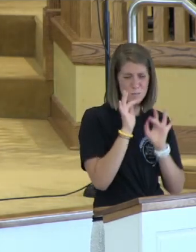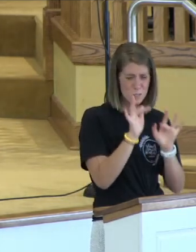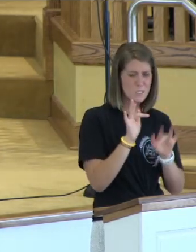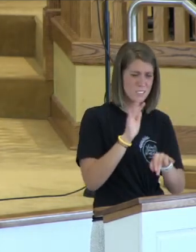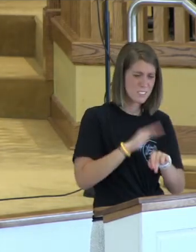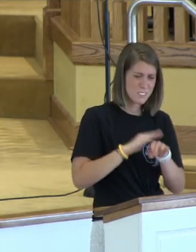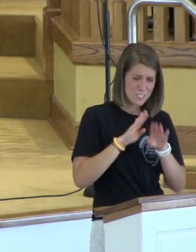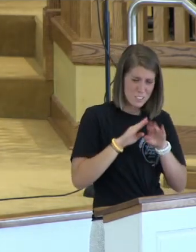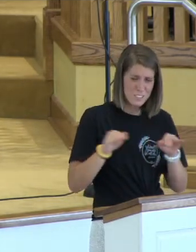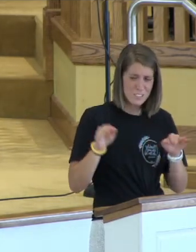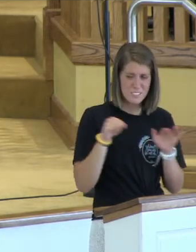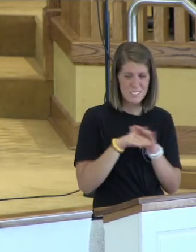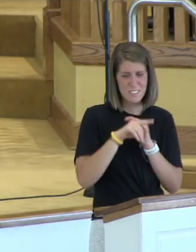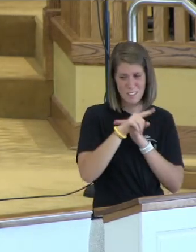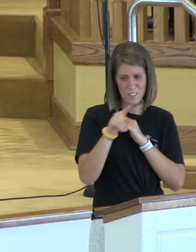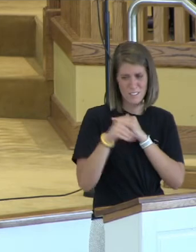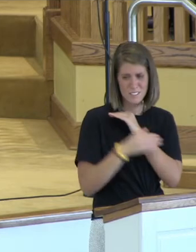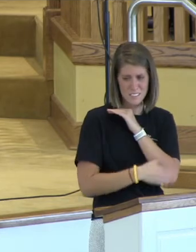those countries, too.